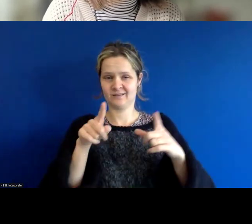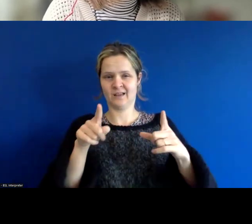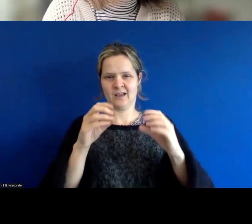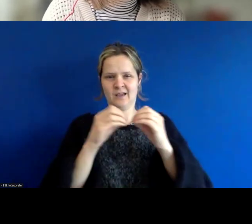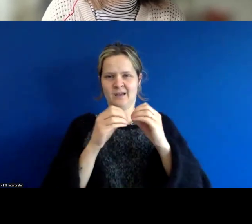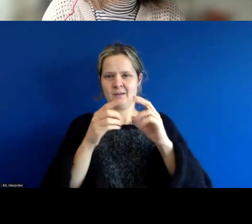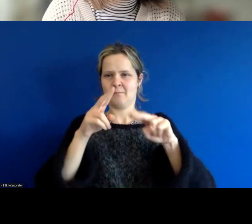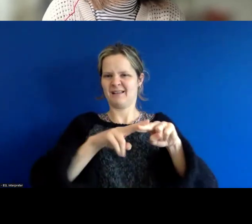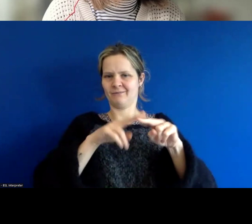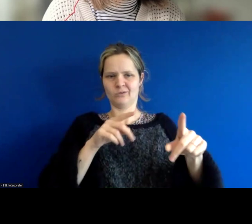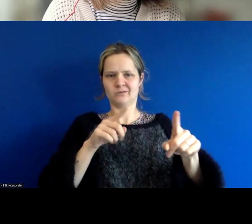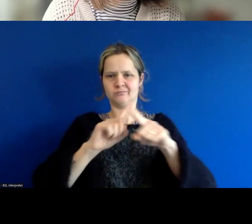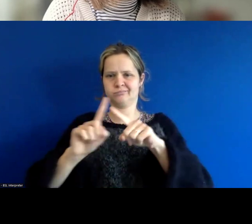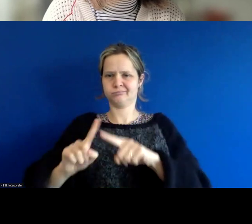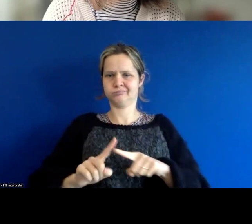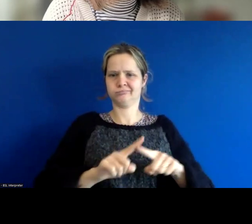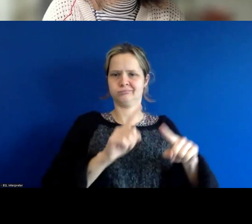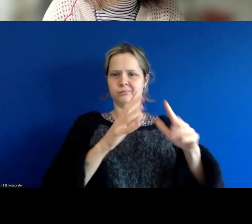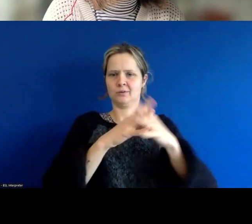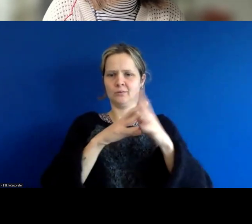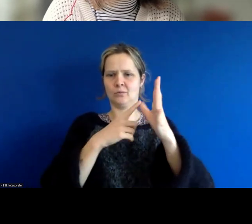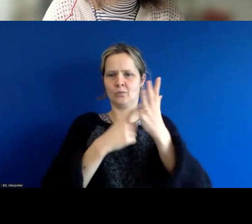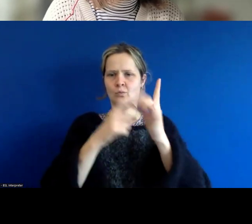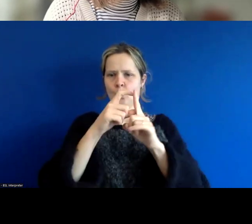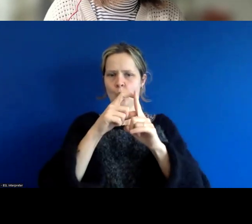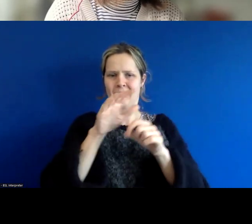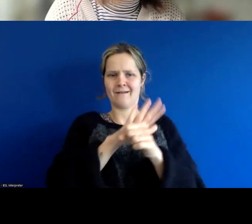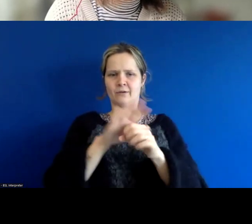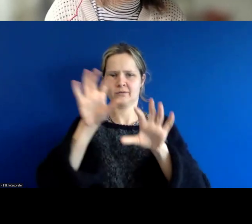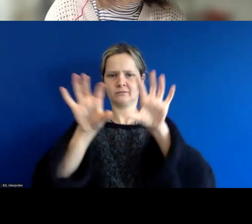Bedford there. And then as you can scroll around the map, you can see different information.